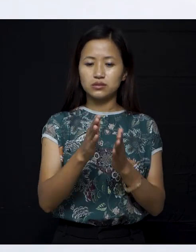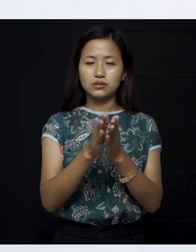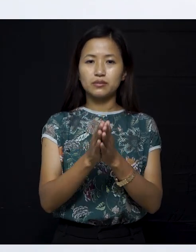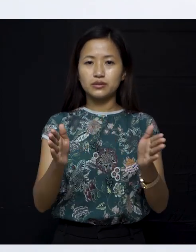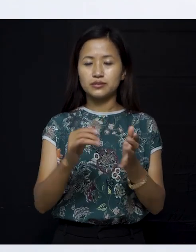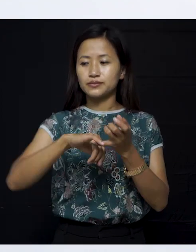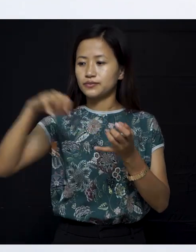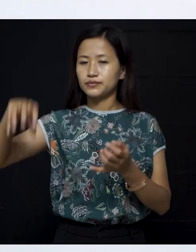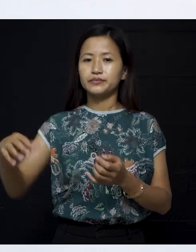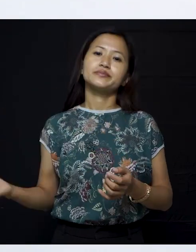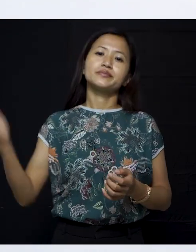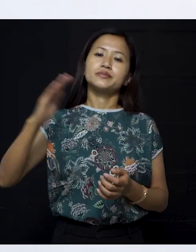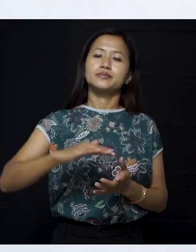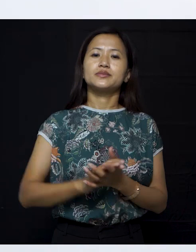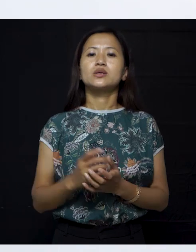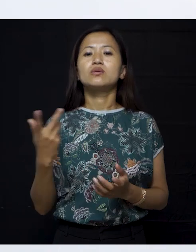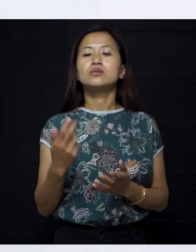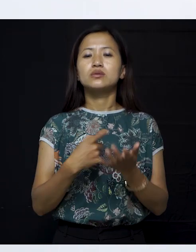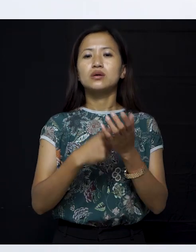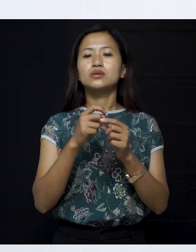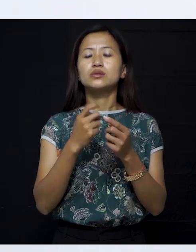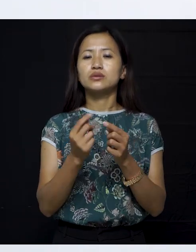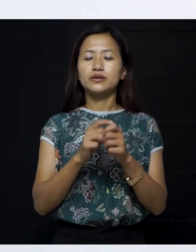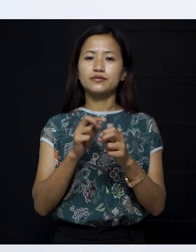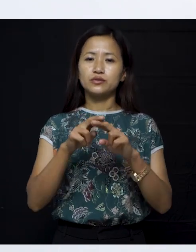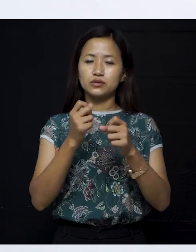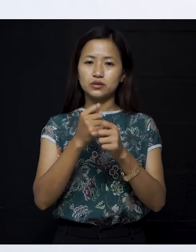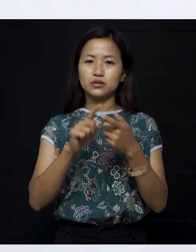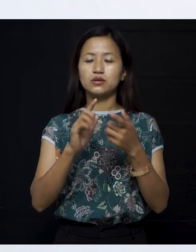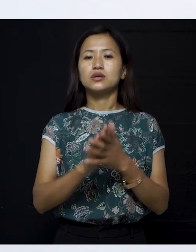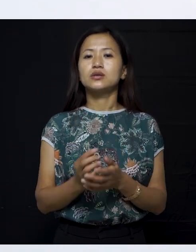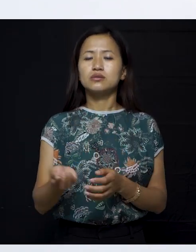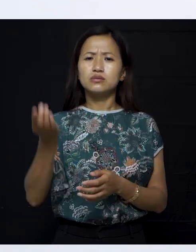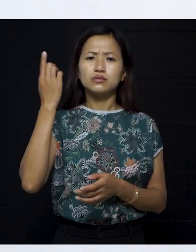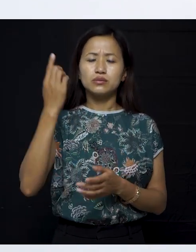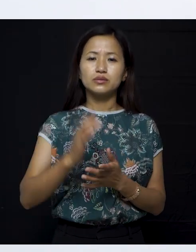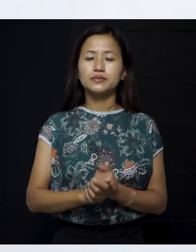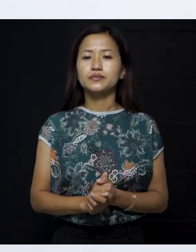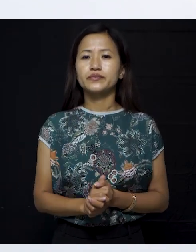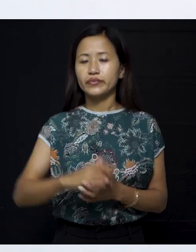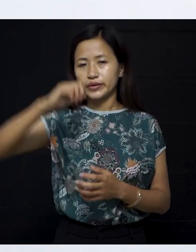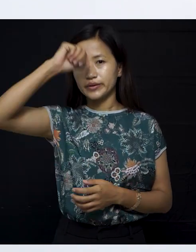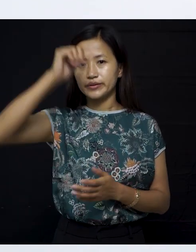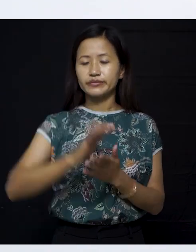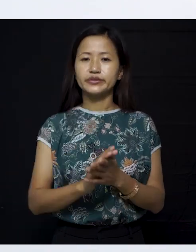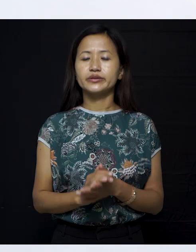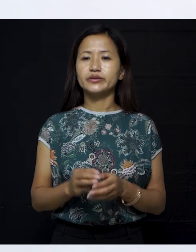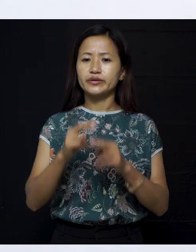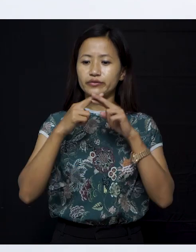formed. Now these refugees, so who were the refugees? So during the in Indian independence